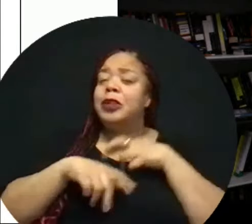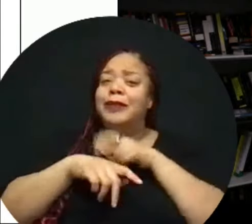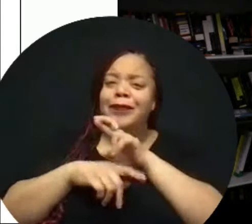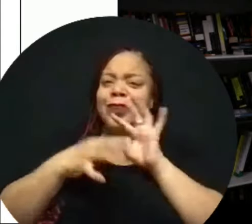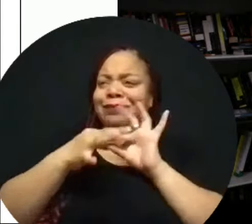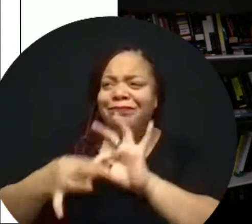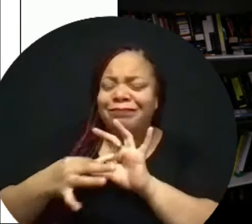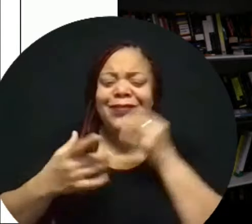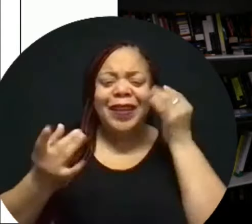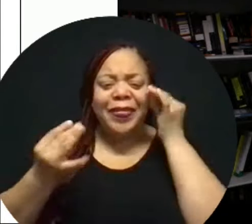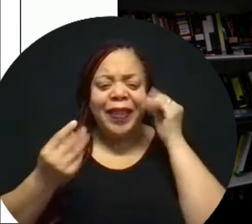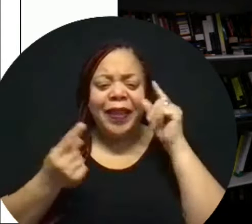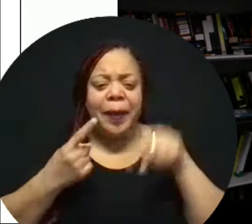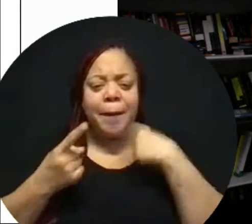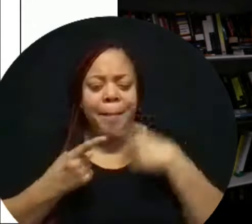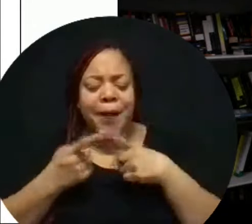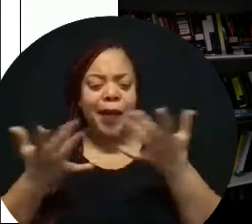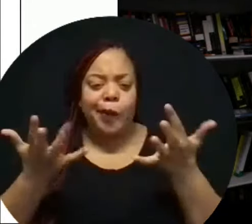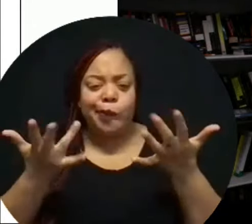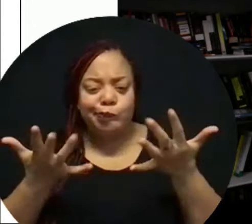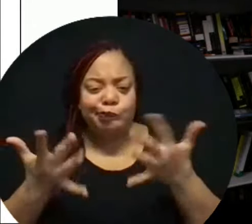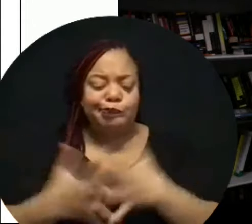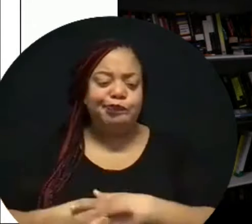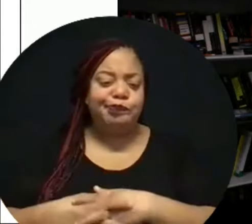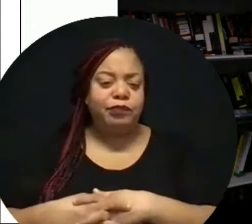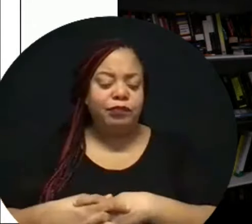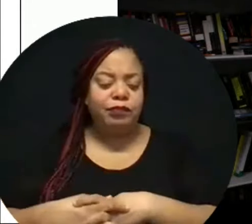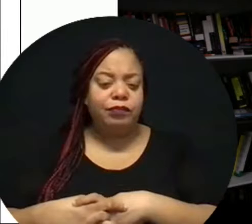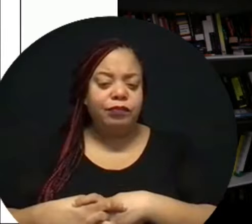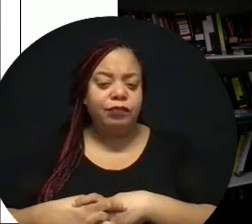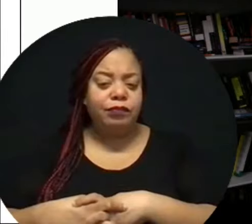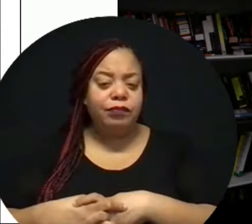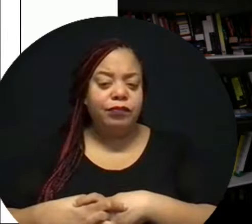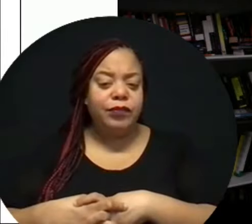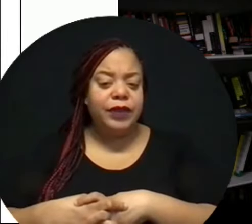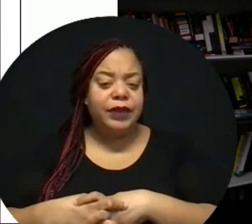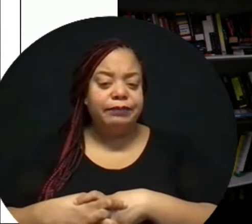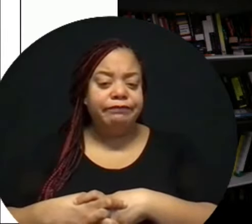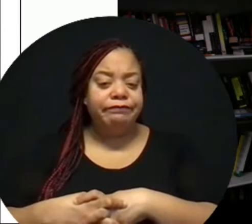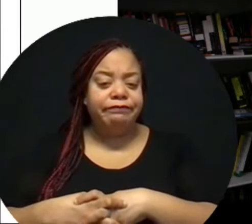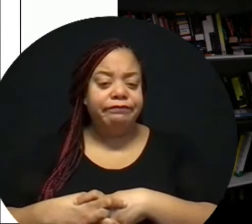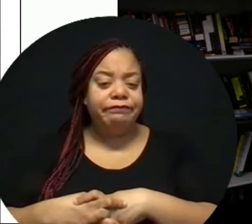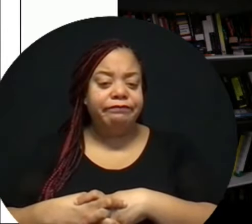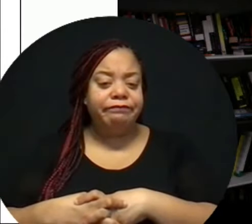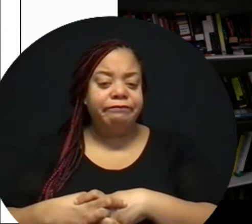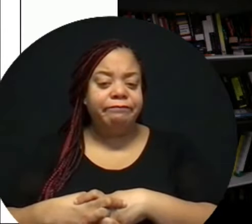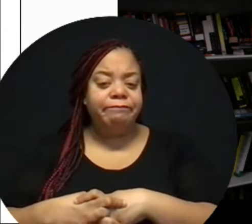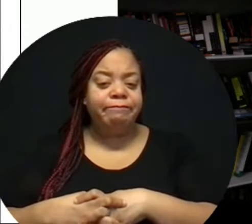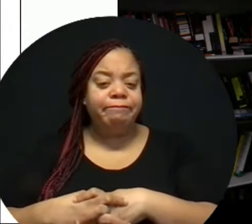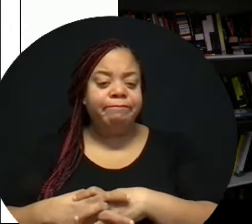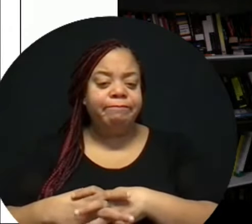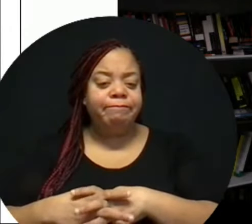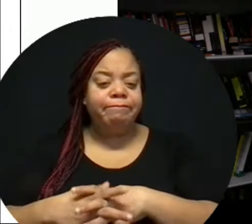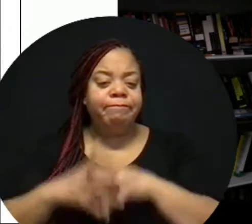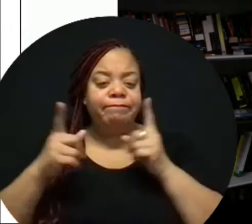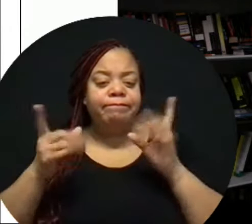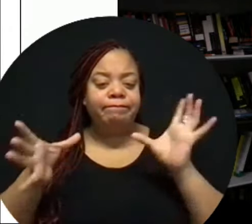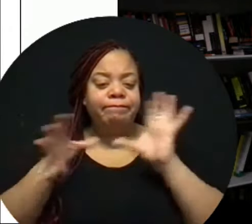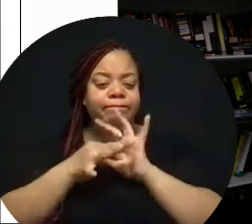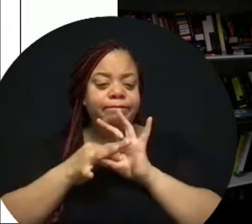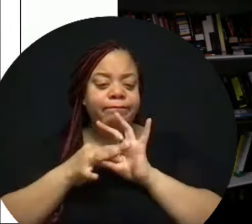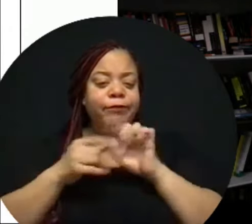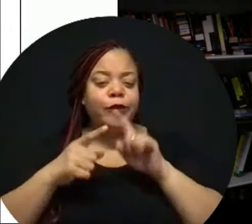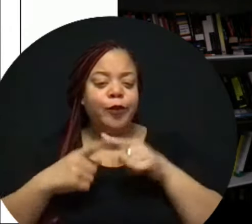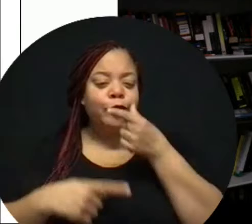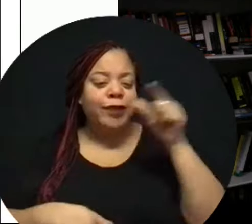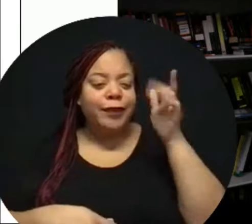how this connects to a green future, a liberatory green future. I want to be clear. I